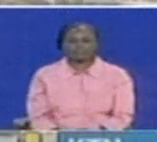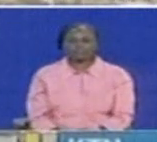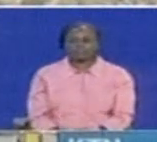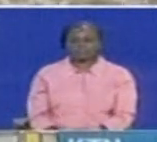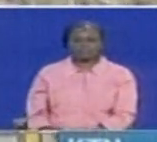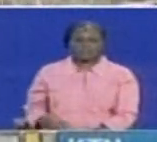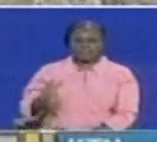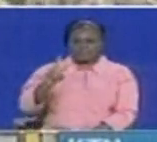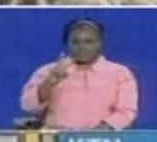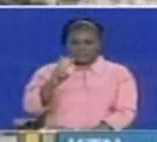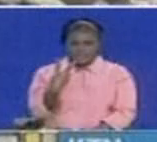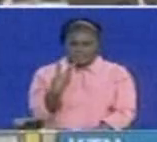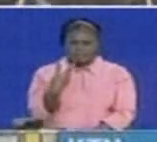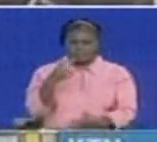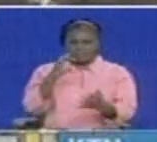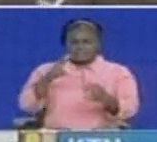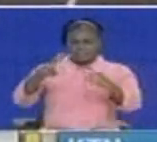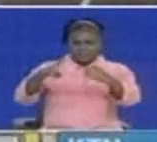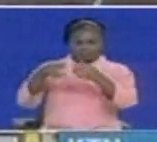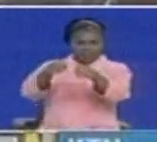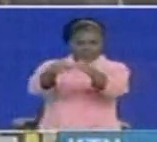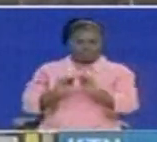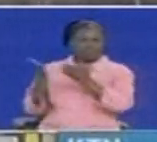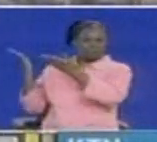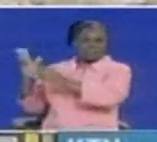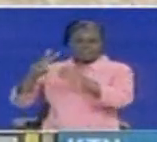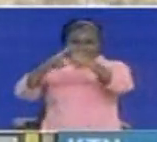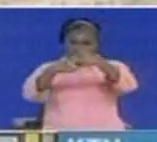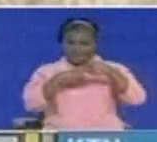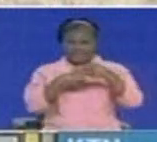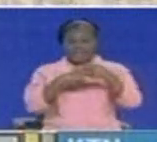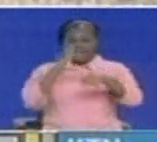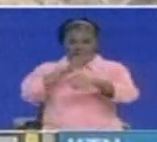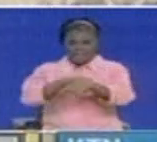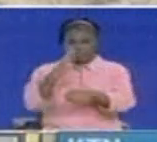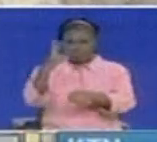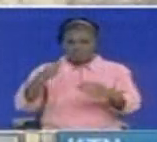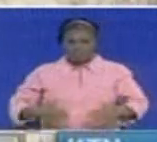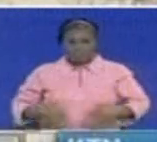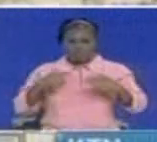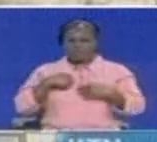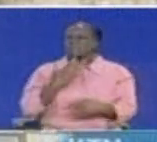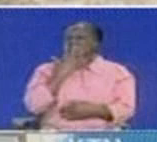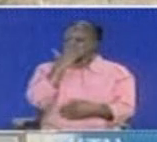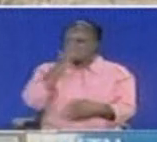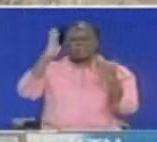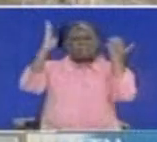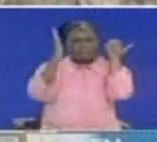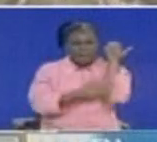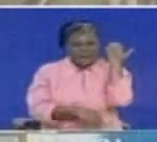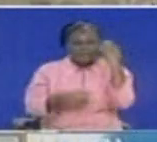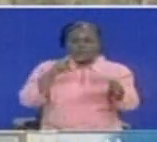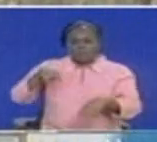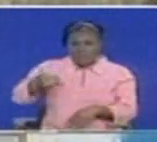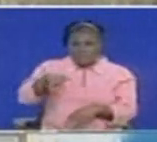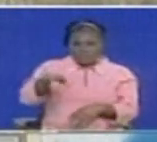This is the second grave in which the seventh body was exhumed from yesterday, and up to now you can still smell the stench. When you take a walk around this